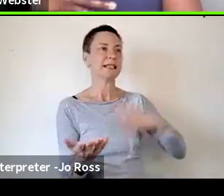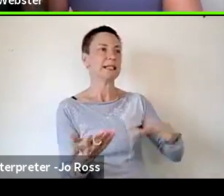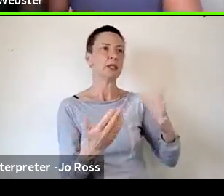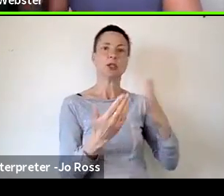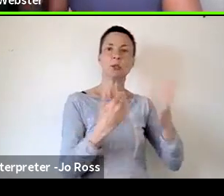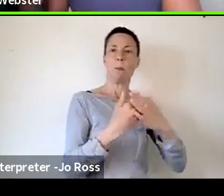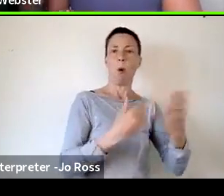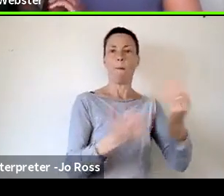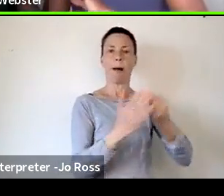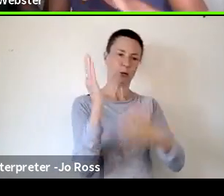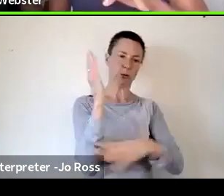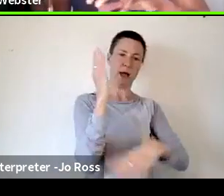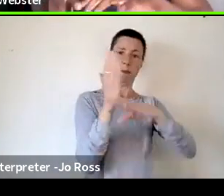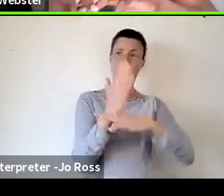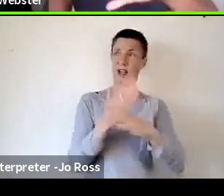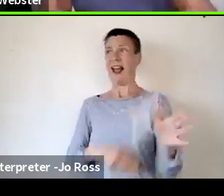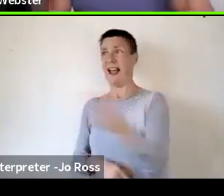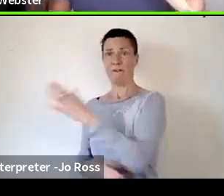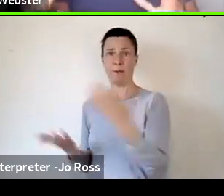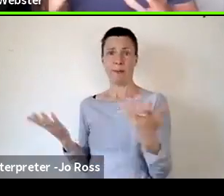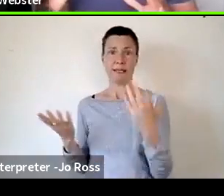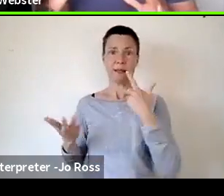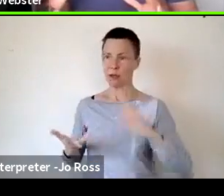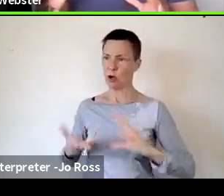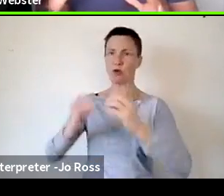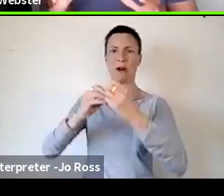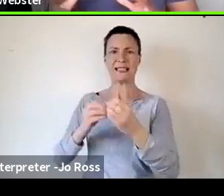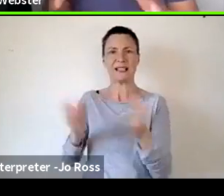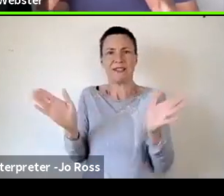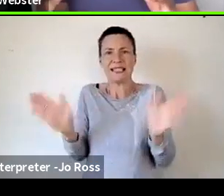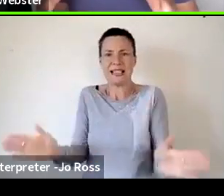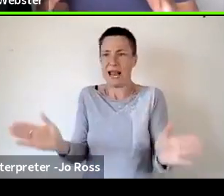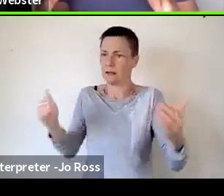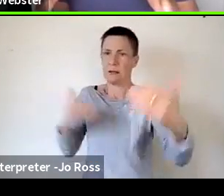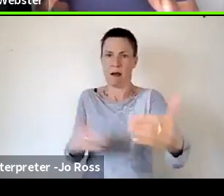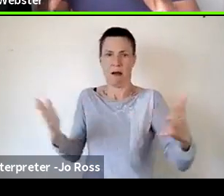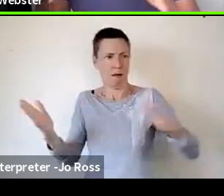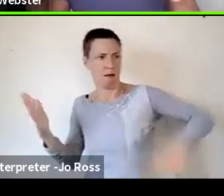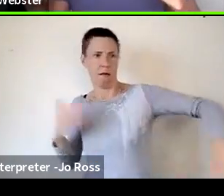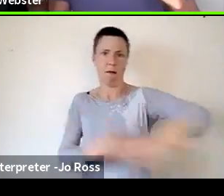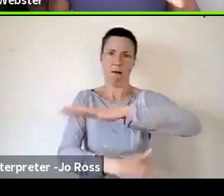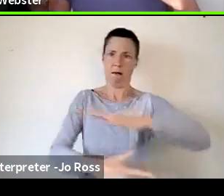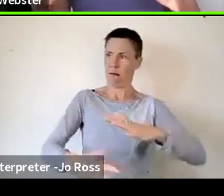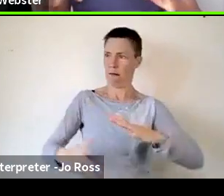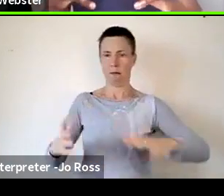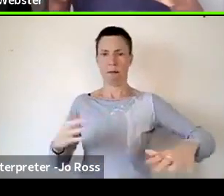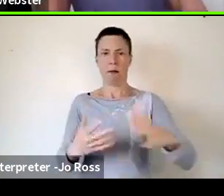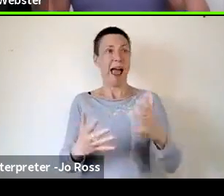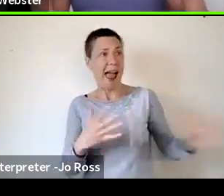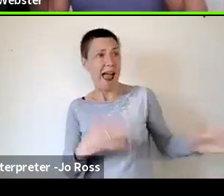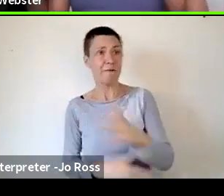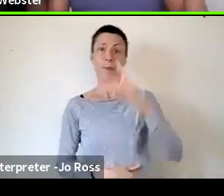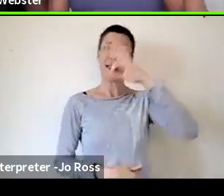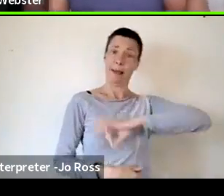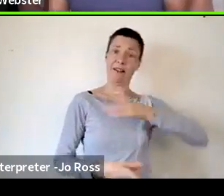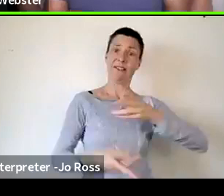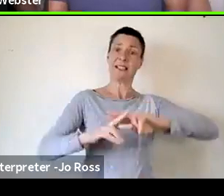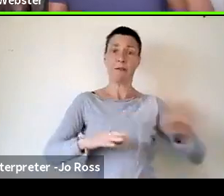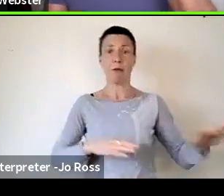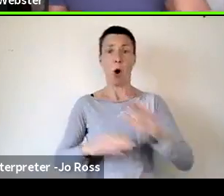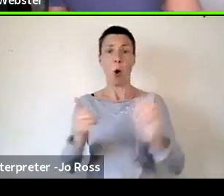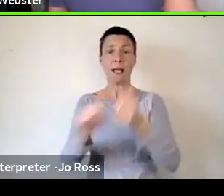money and move up the chain. It's like, as a creative sector, you know, everybody gains when the whole industry